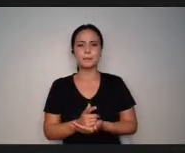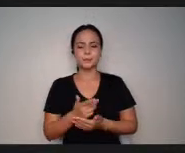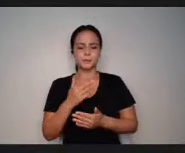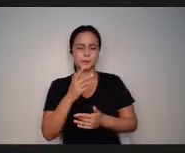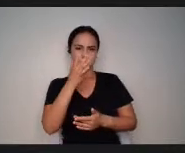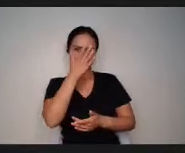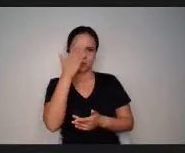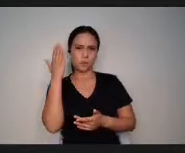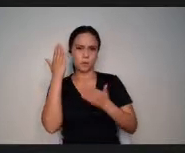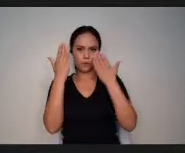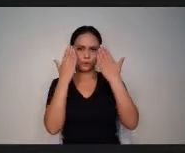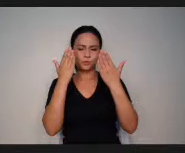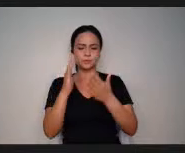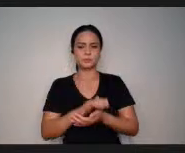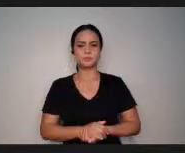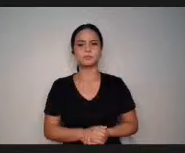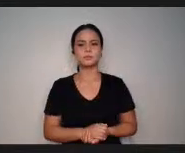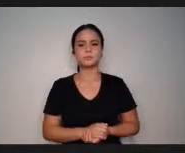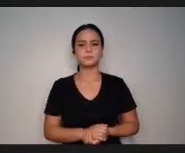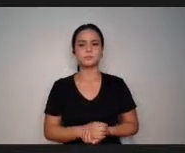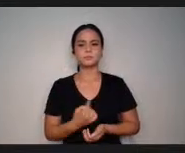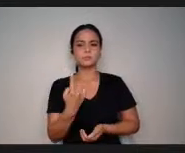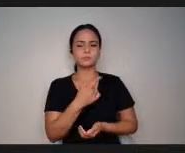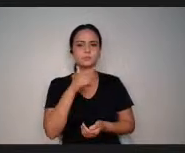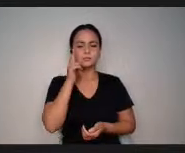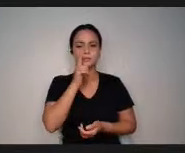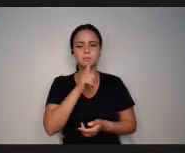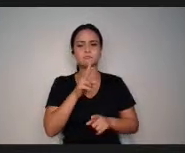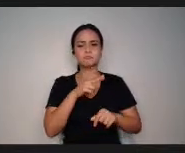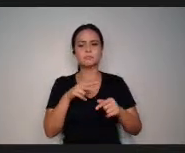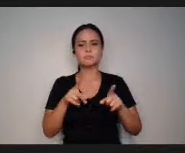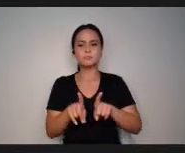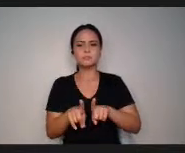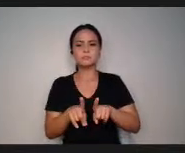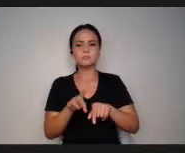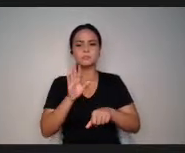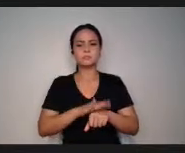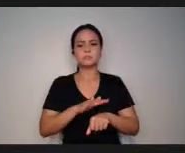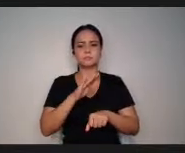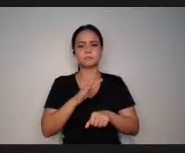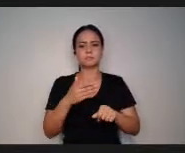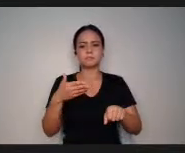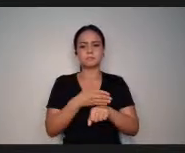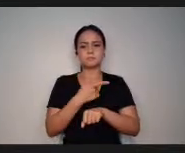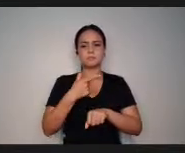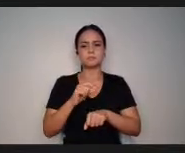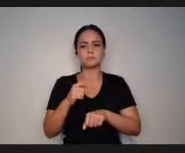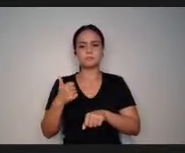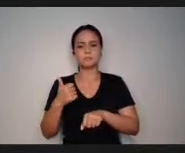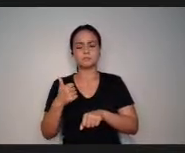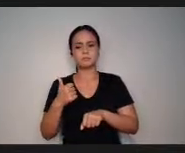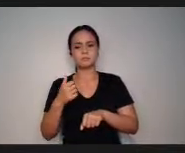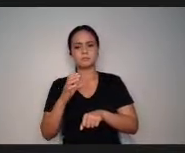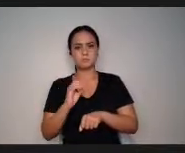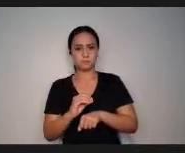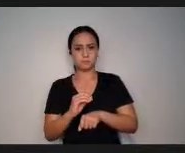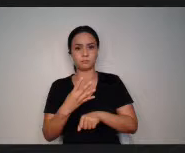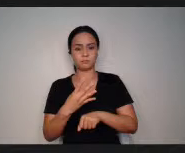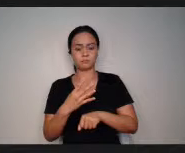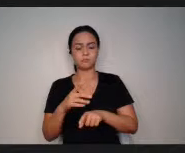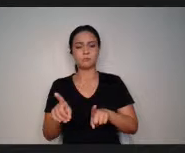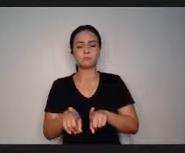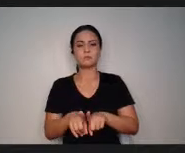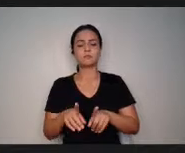We're also seeing increases between 2004 and 2016 in the number of hours of